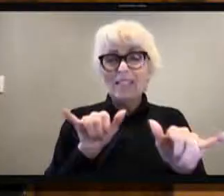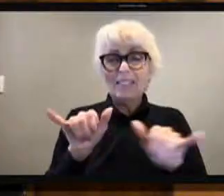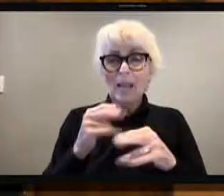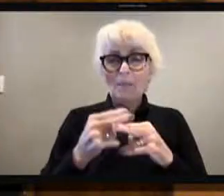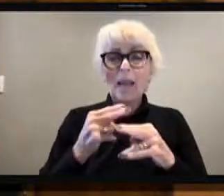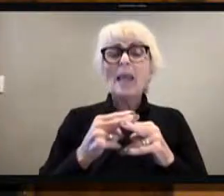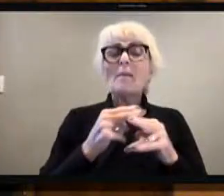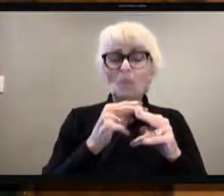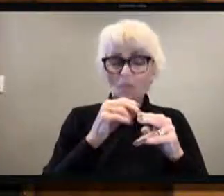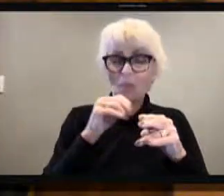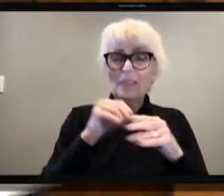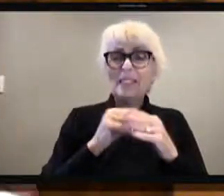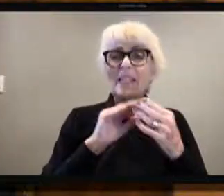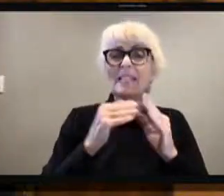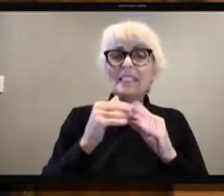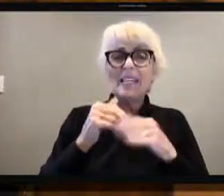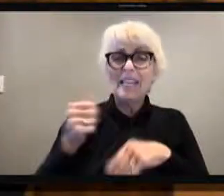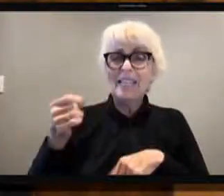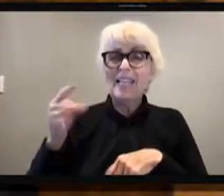the 1890s.